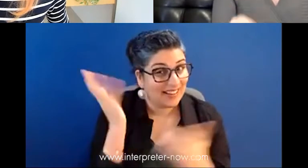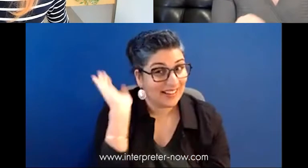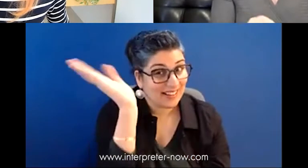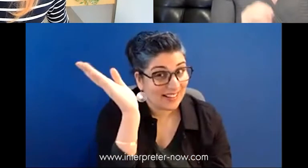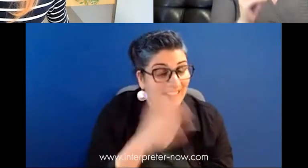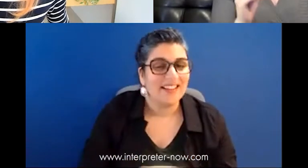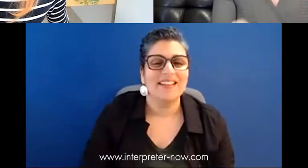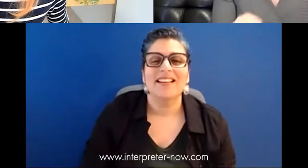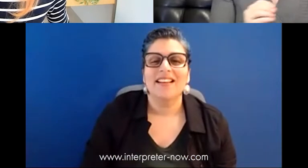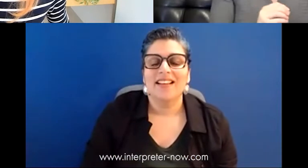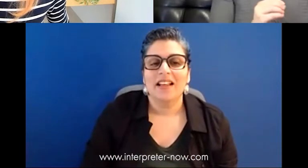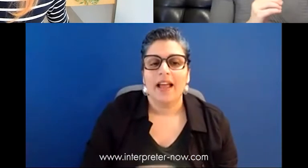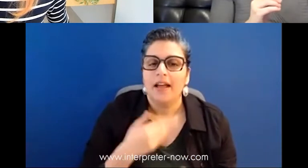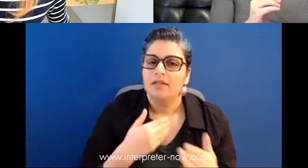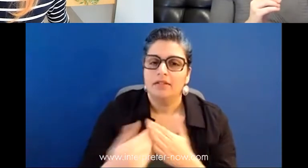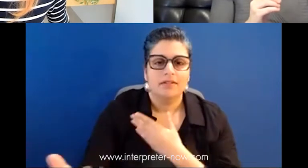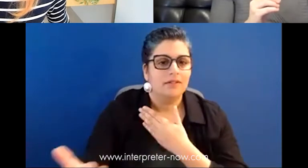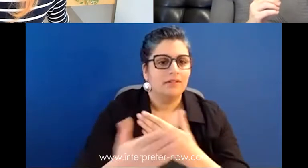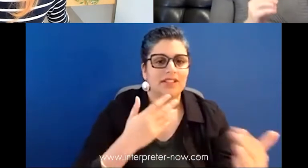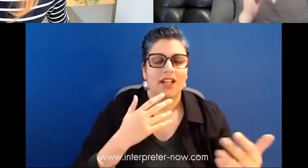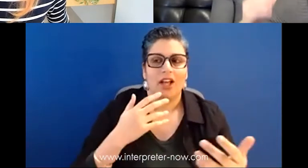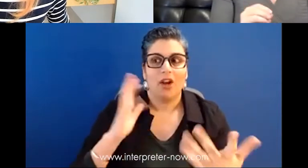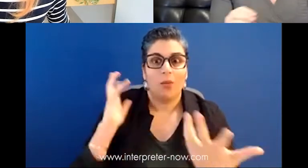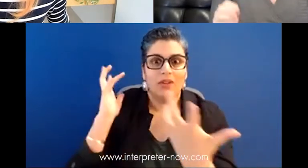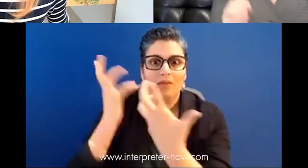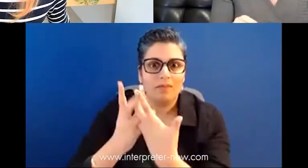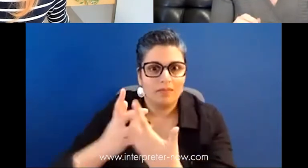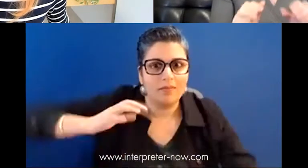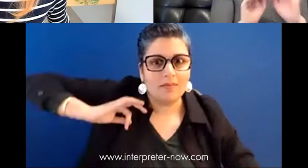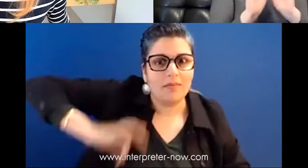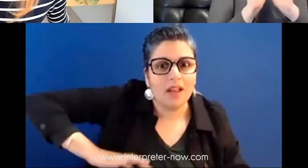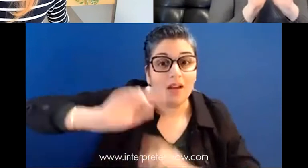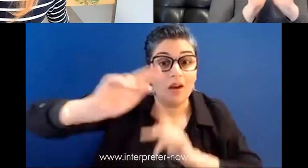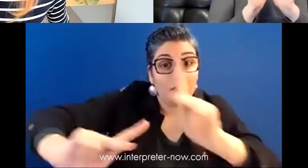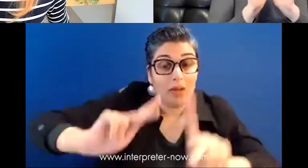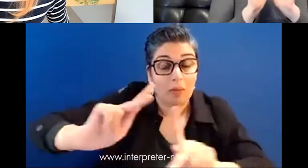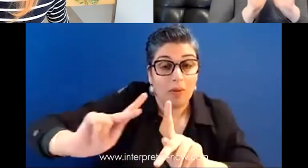even when it was clearly in people's self-interest, even when